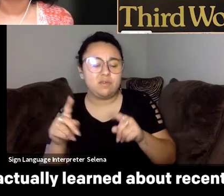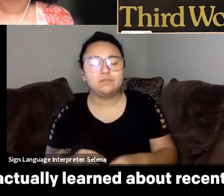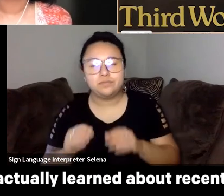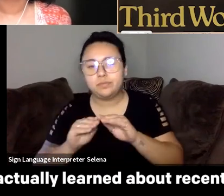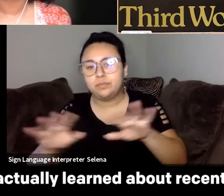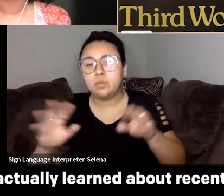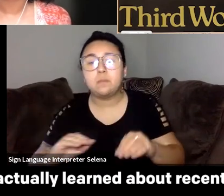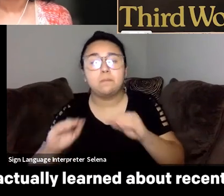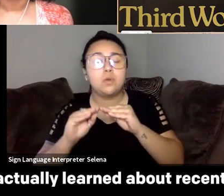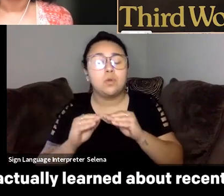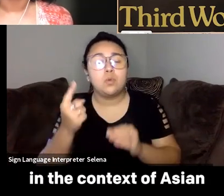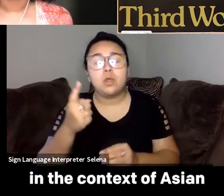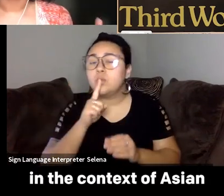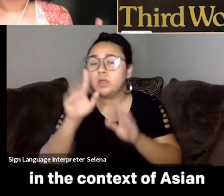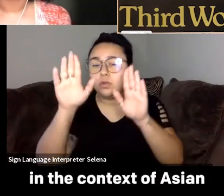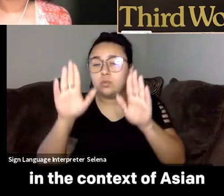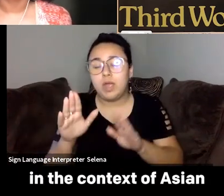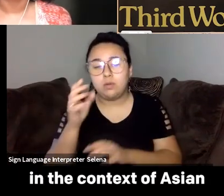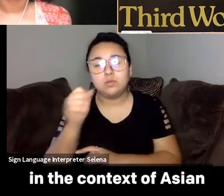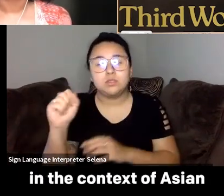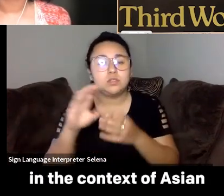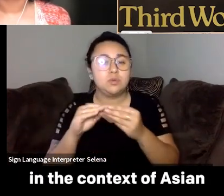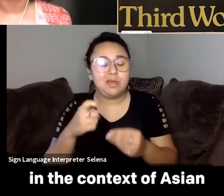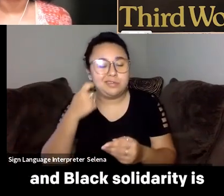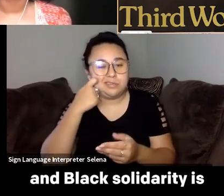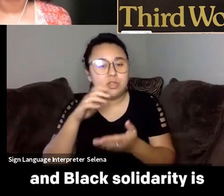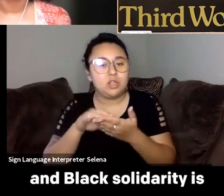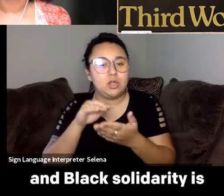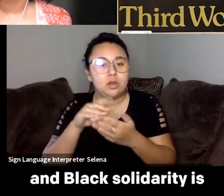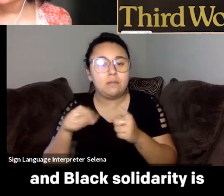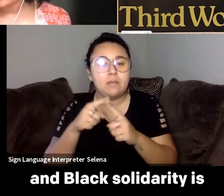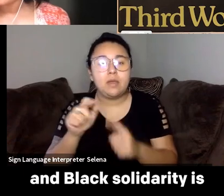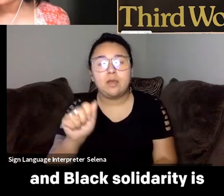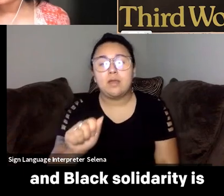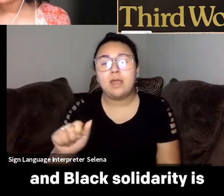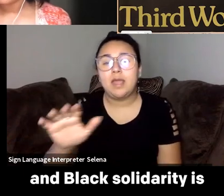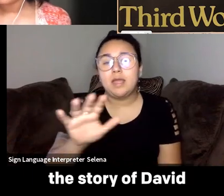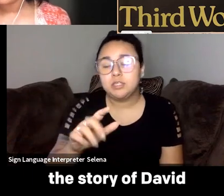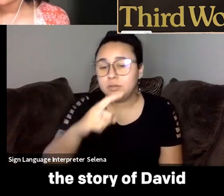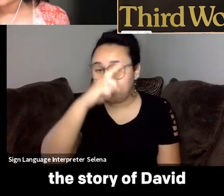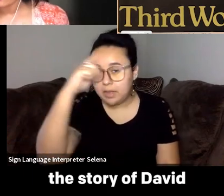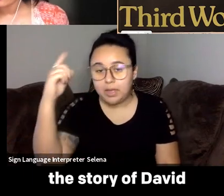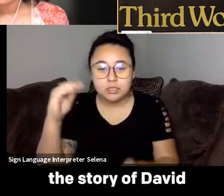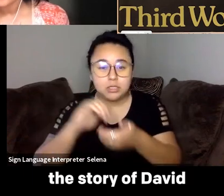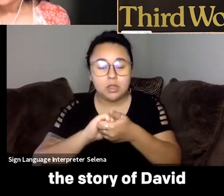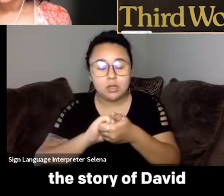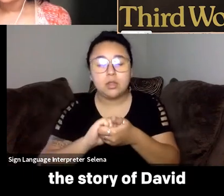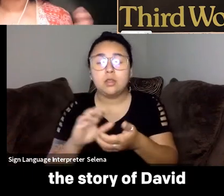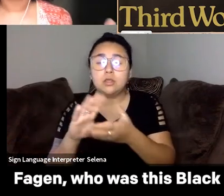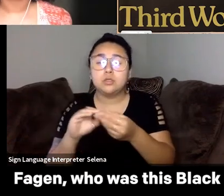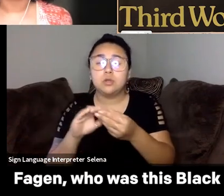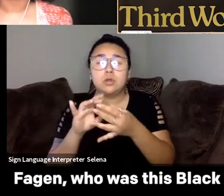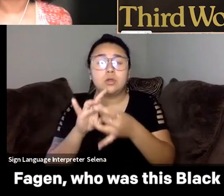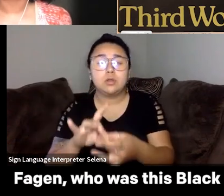about recently in the context of Asian and Black solidarity is the story of